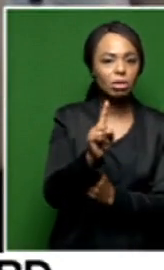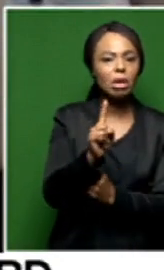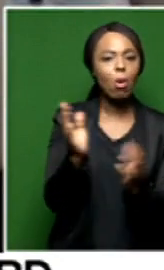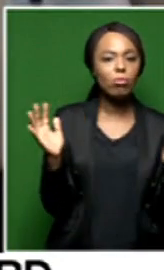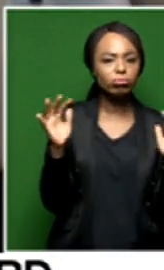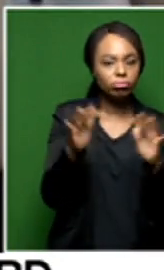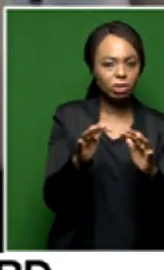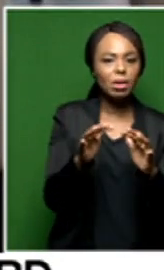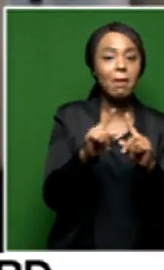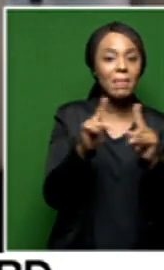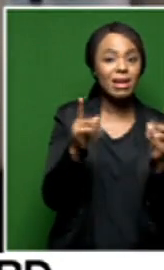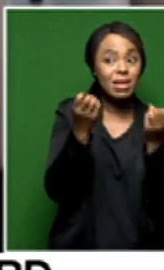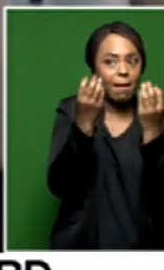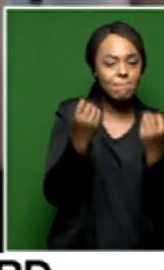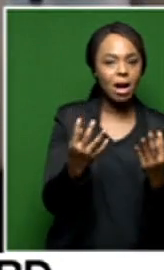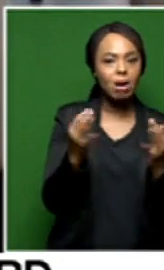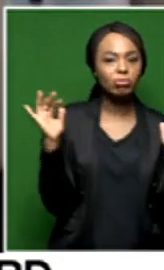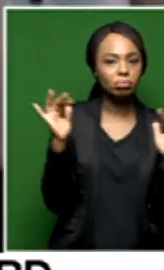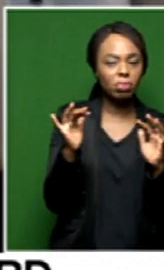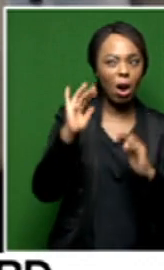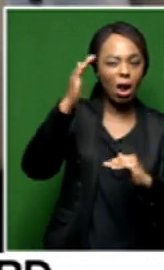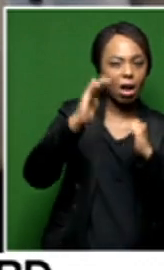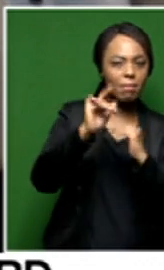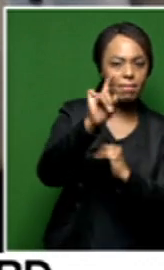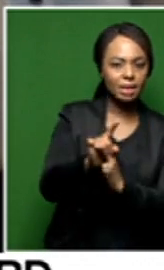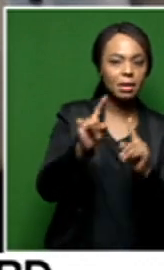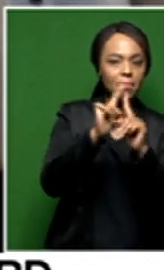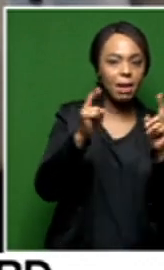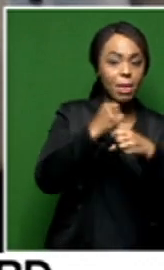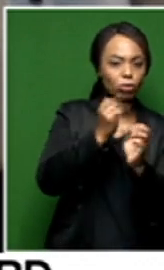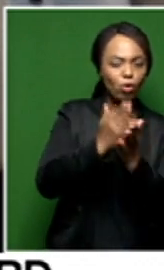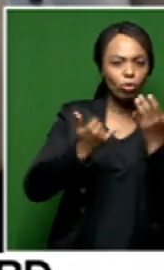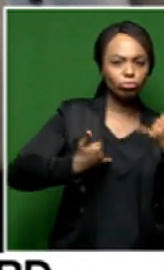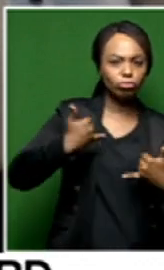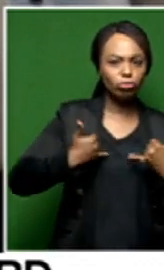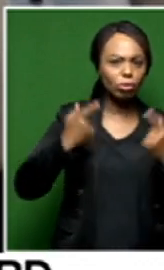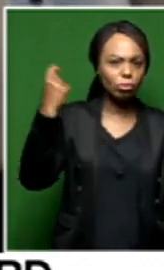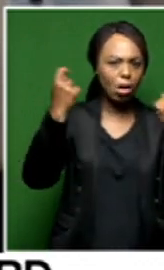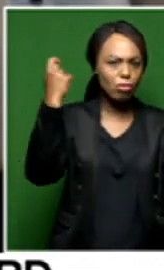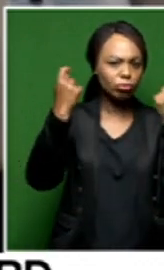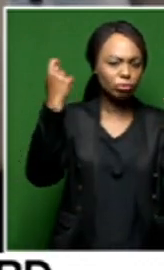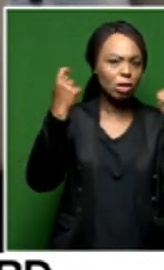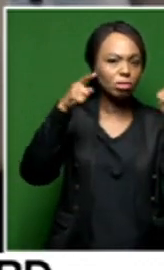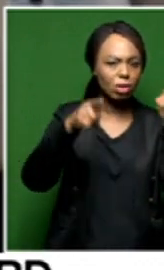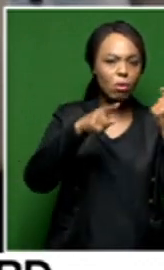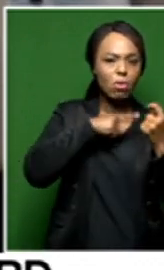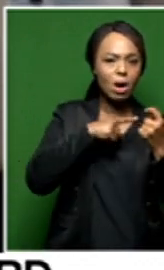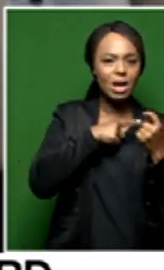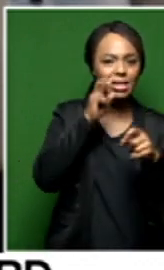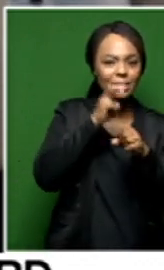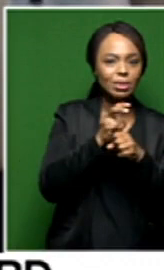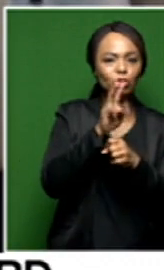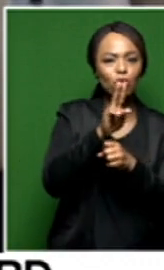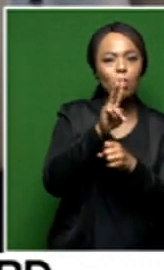together in limited numbers and ensure that we can celebrate the best in creativity. And we can show that, we serve a region of nearly 2